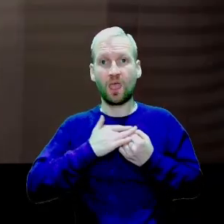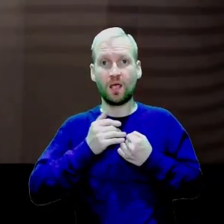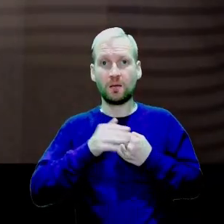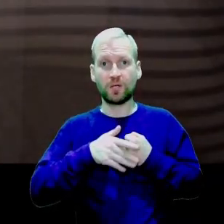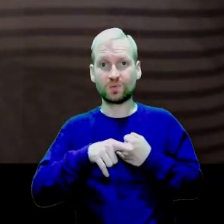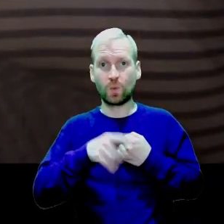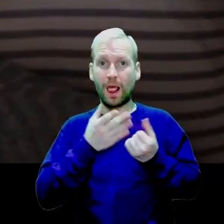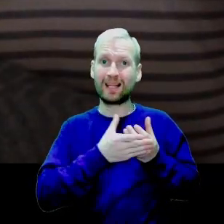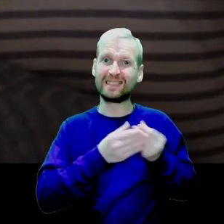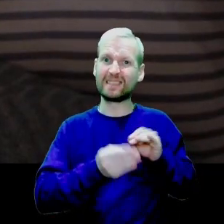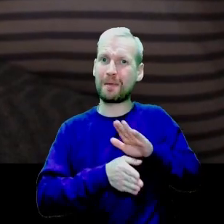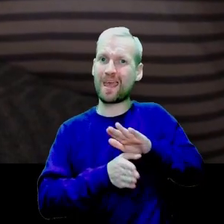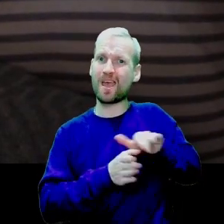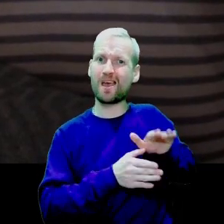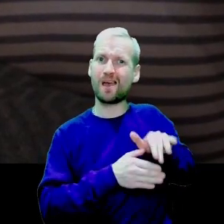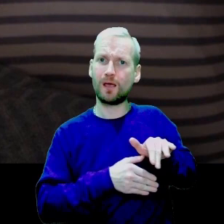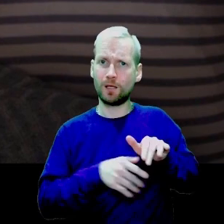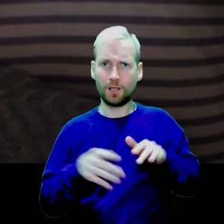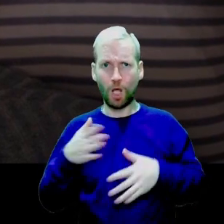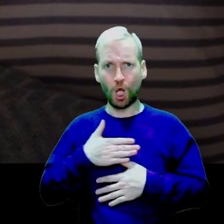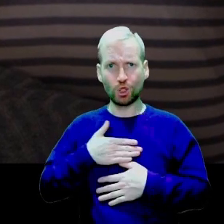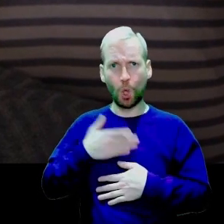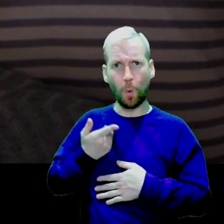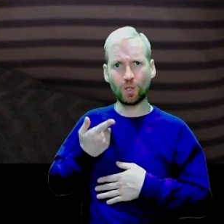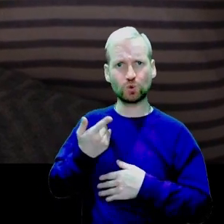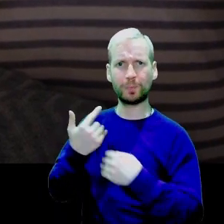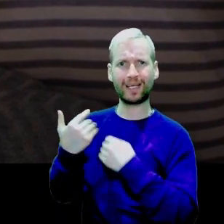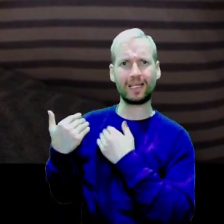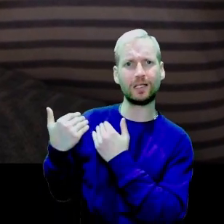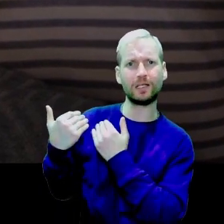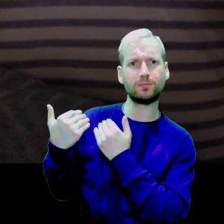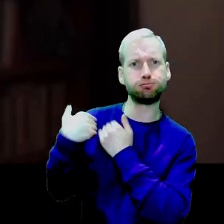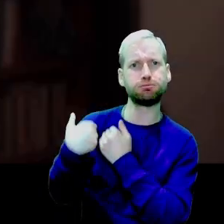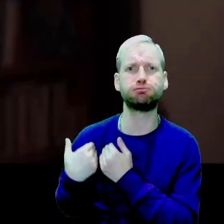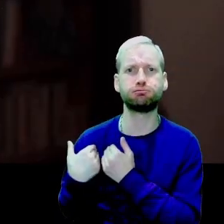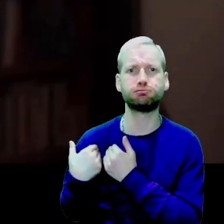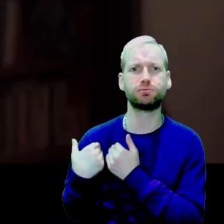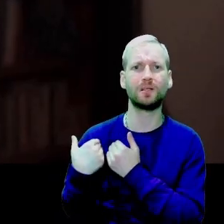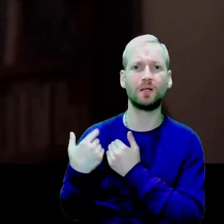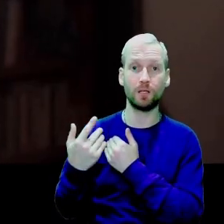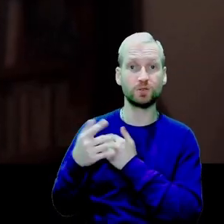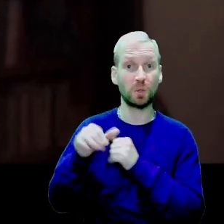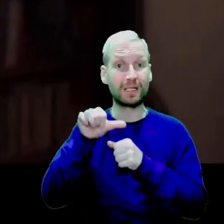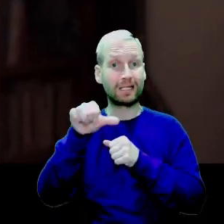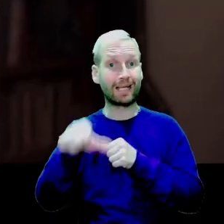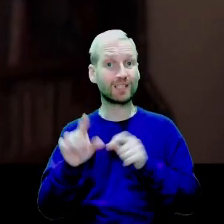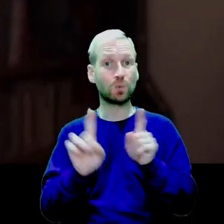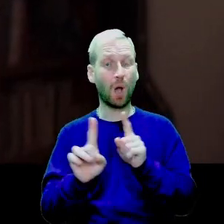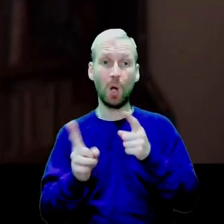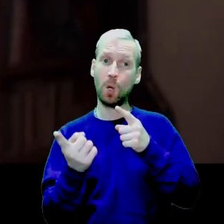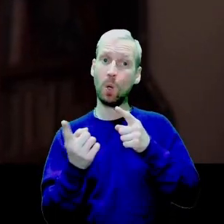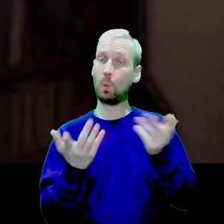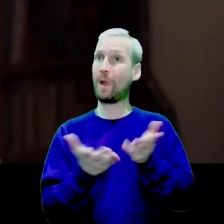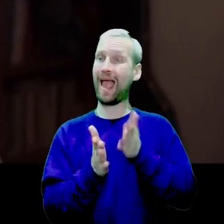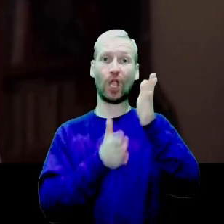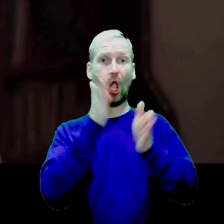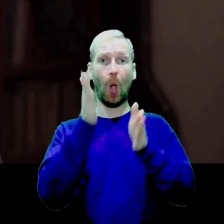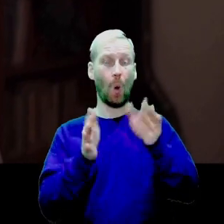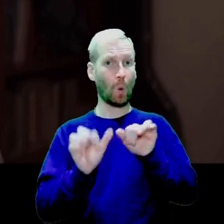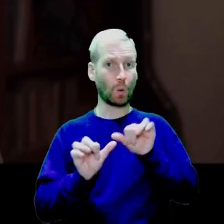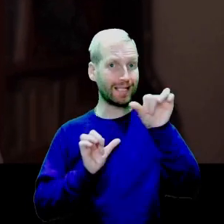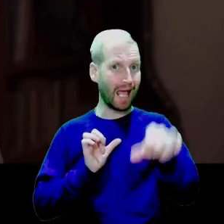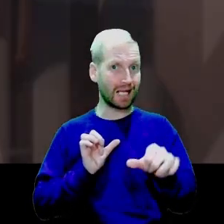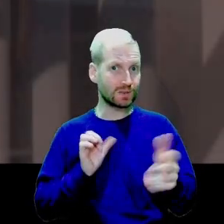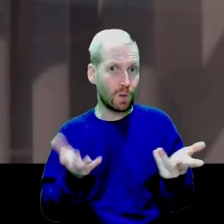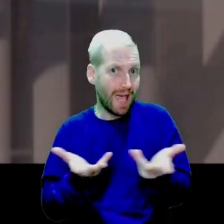disappear. Because you don't want to be a burden. So what next? Where do you go from here?